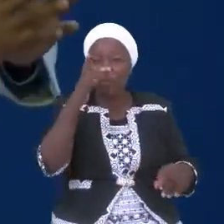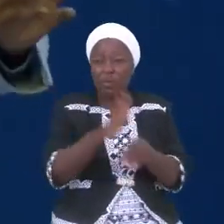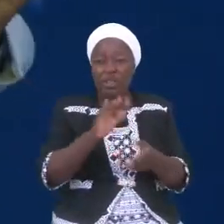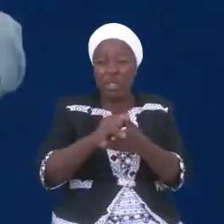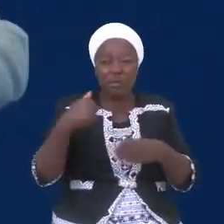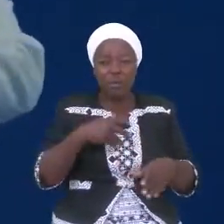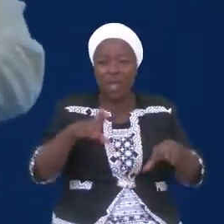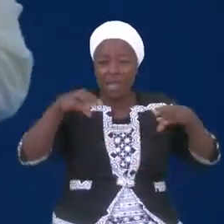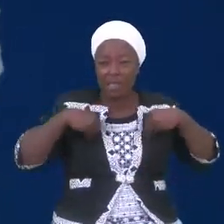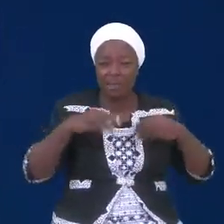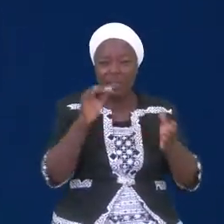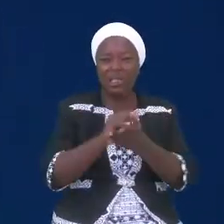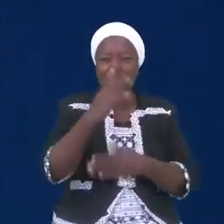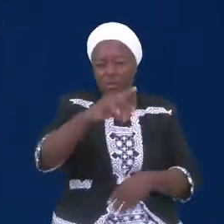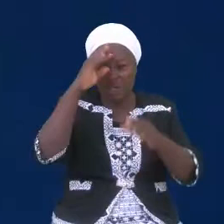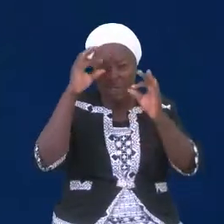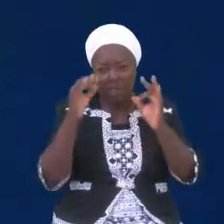embrace that will determine our